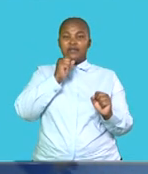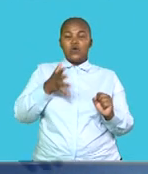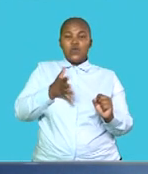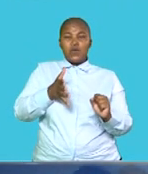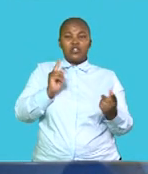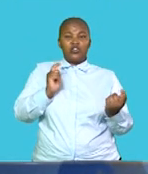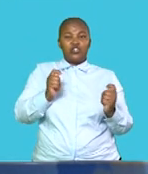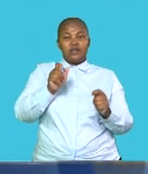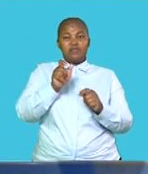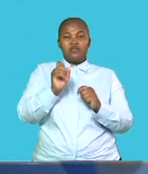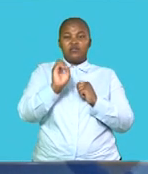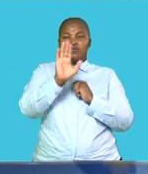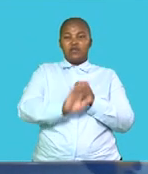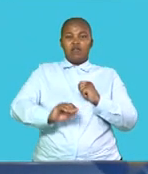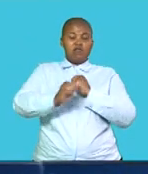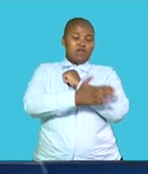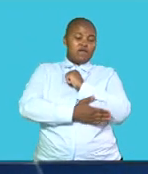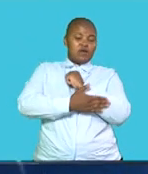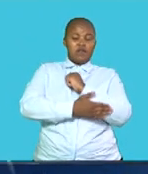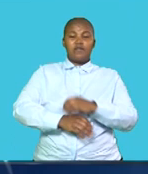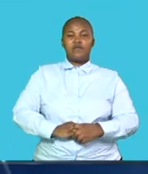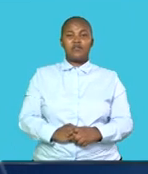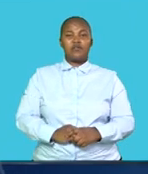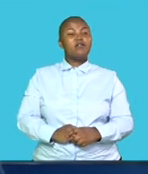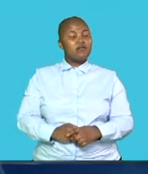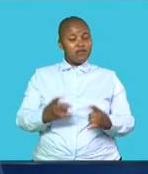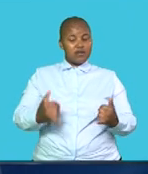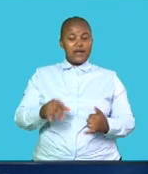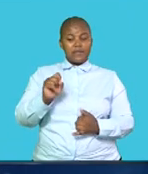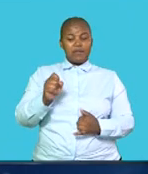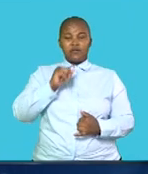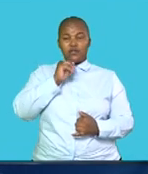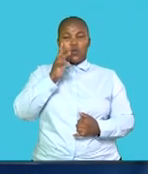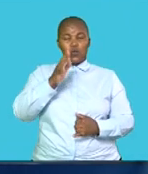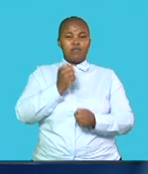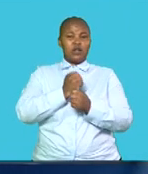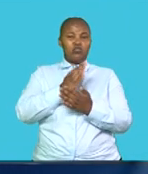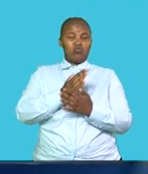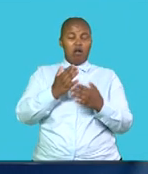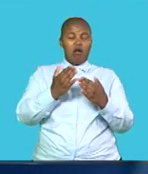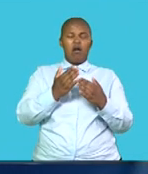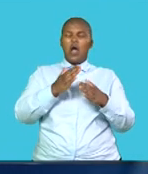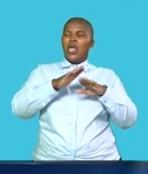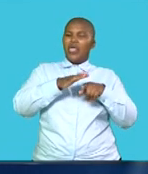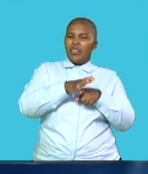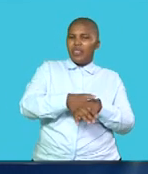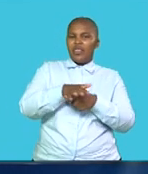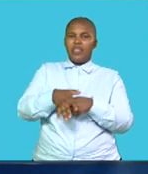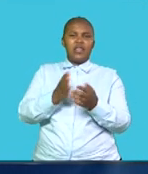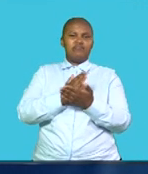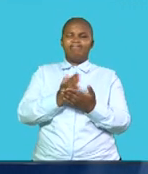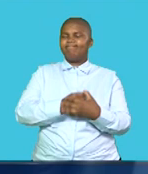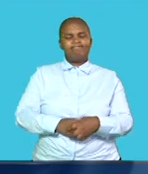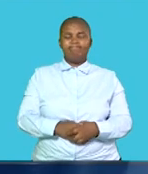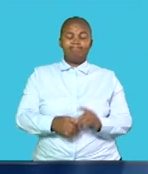ya tikologo. Setšhaba se ile sa itelela go ema mmogo go dieng mmuso wa kgatelelo, mme le jwale o bolela